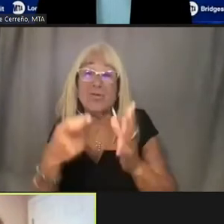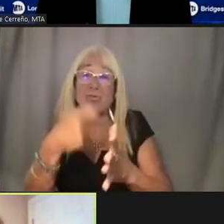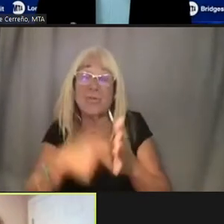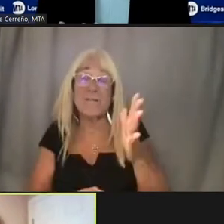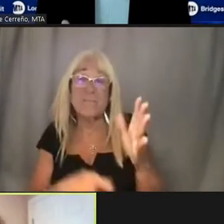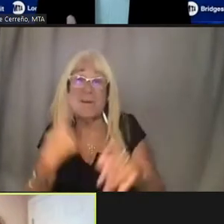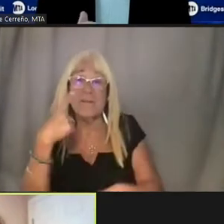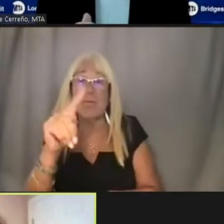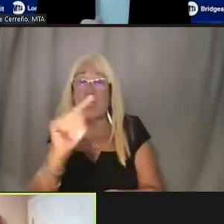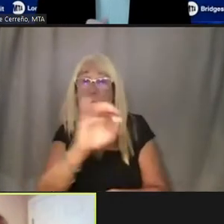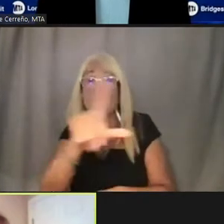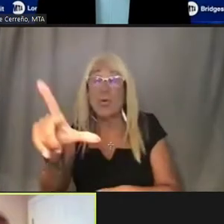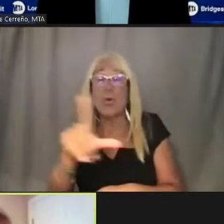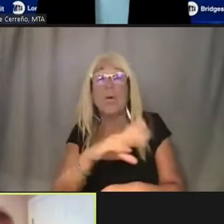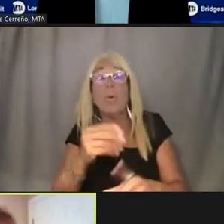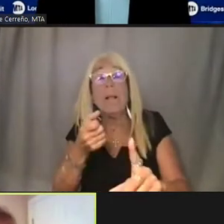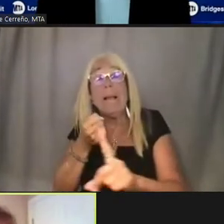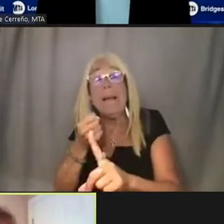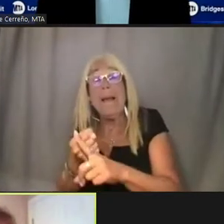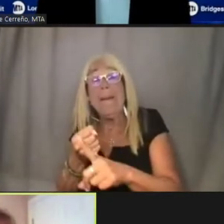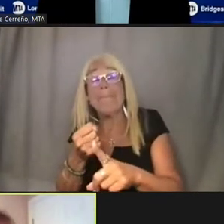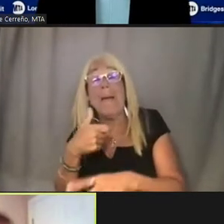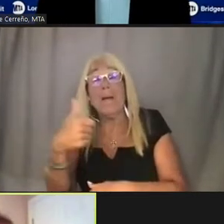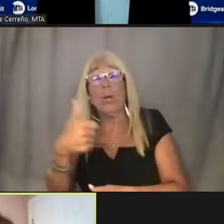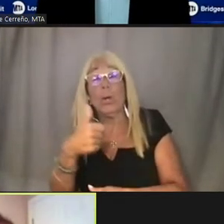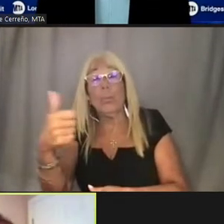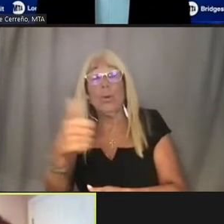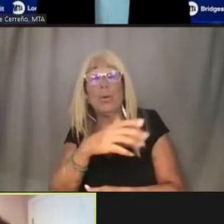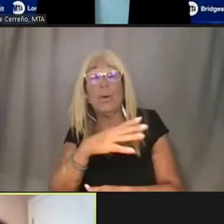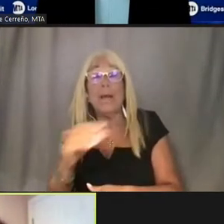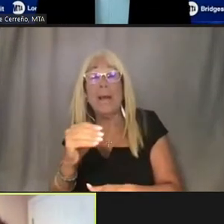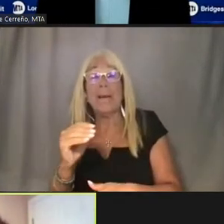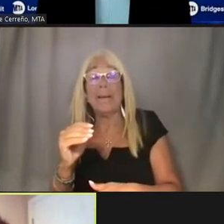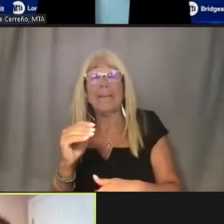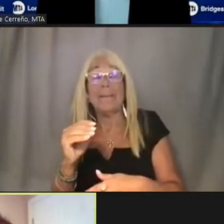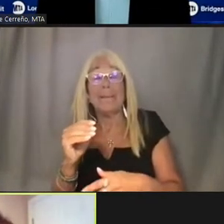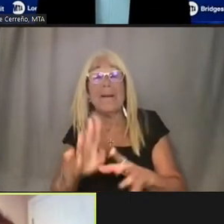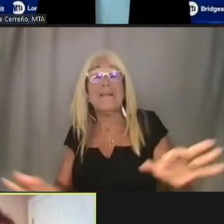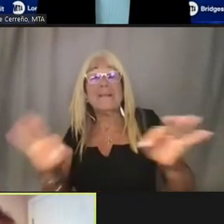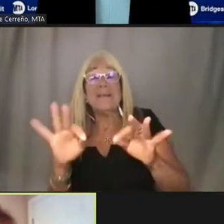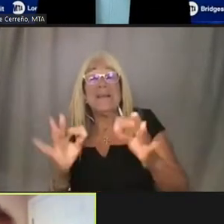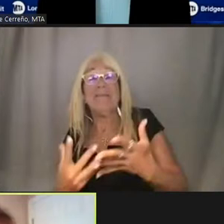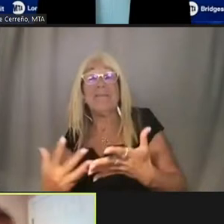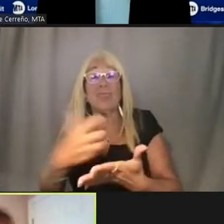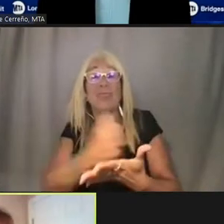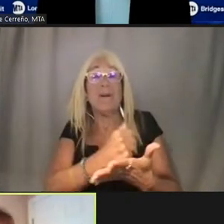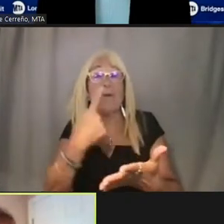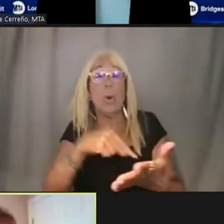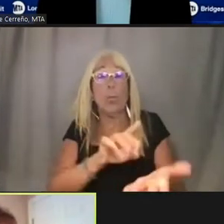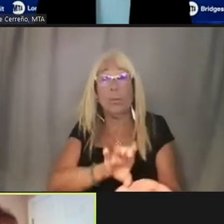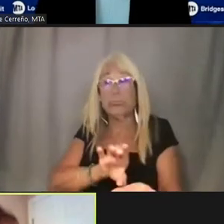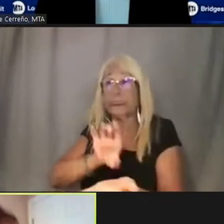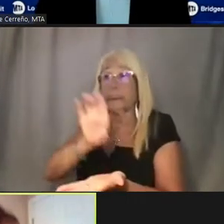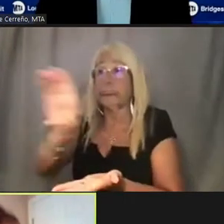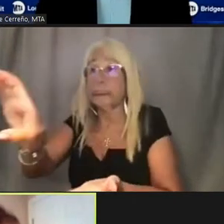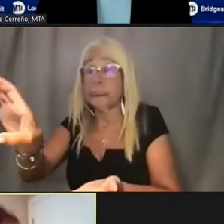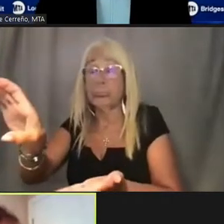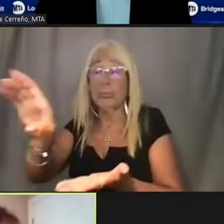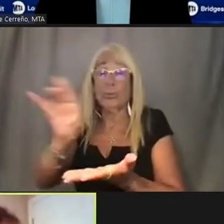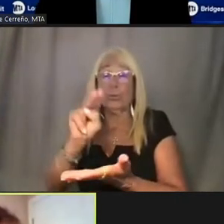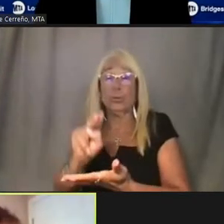commuters and of course will impact the significant Revenue we bring to the New York City landscape